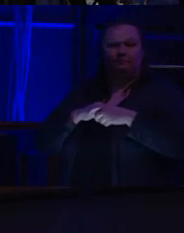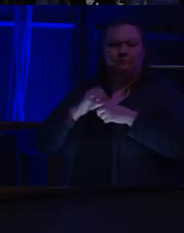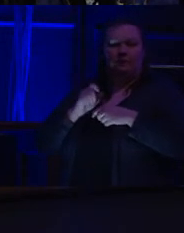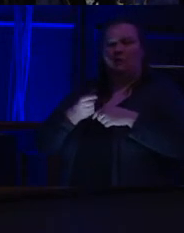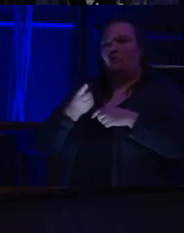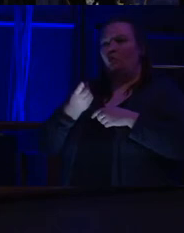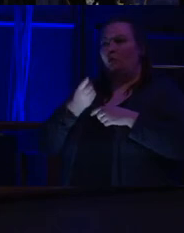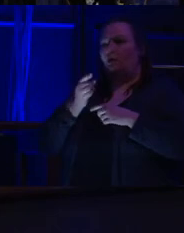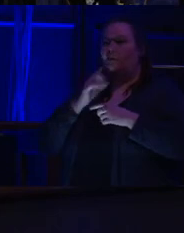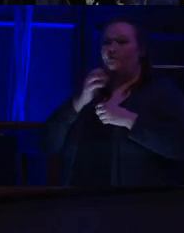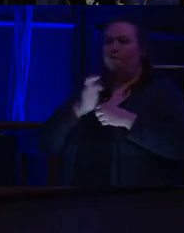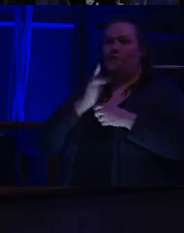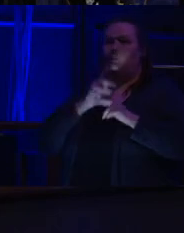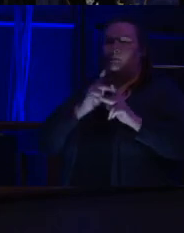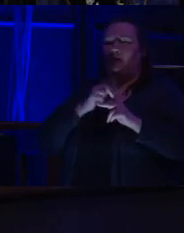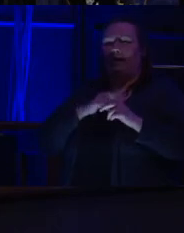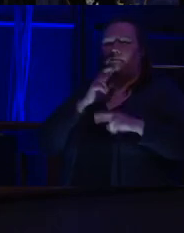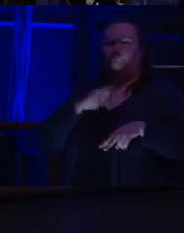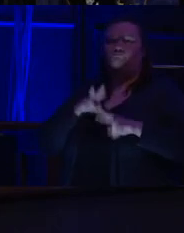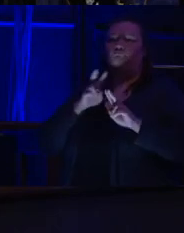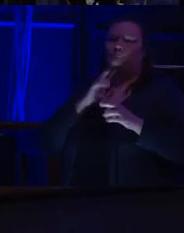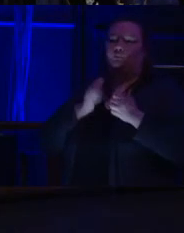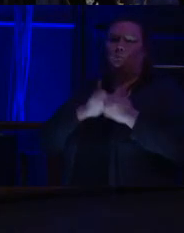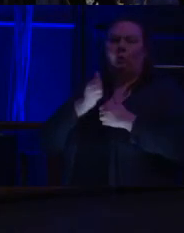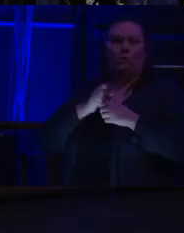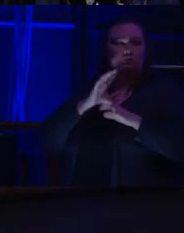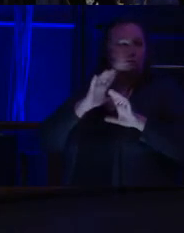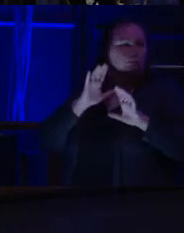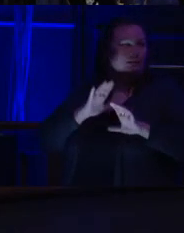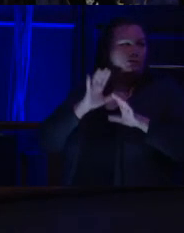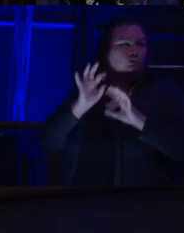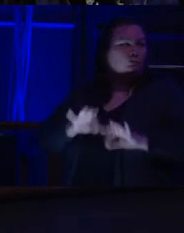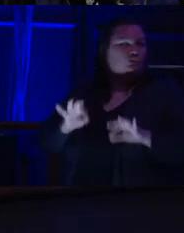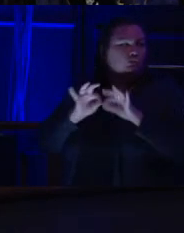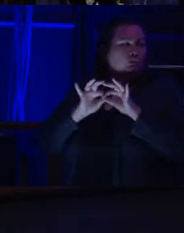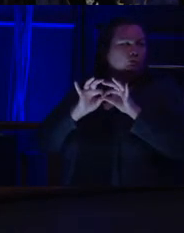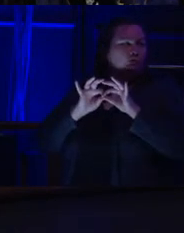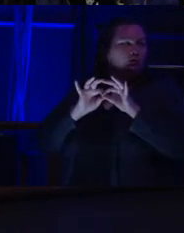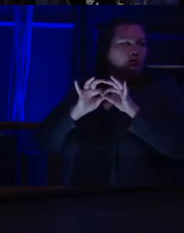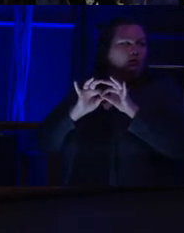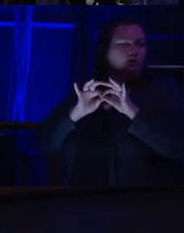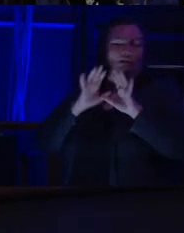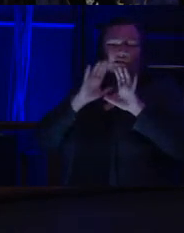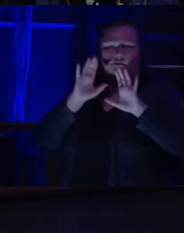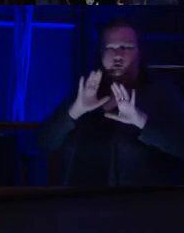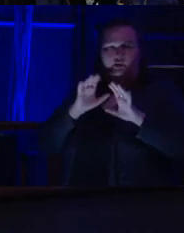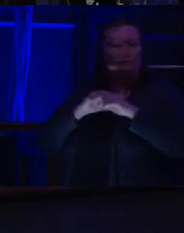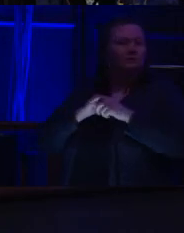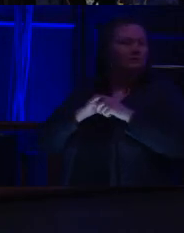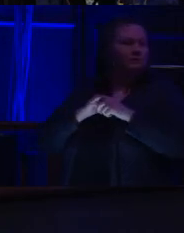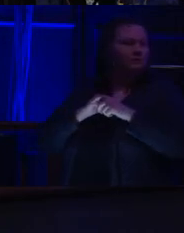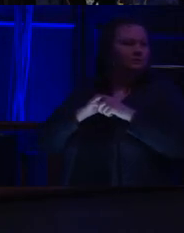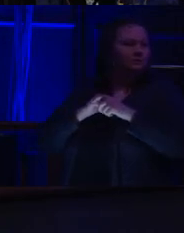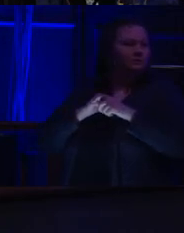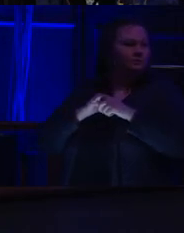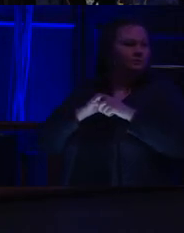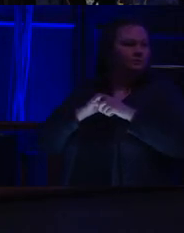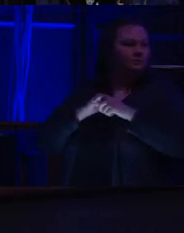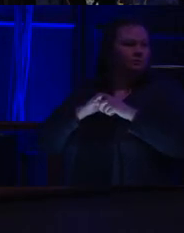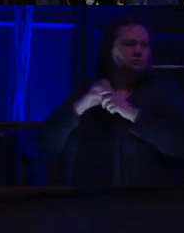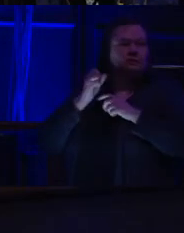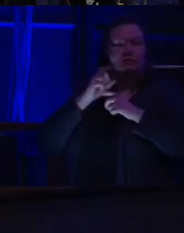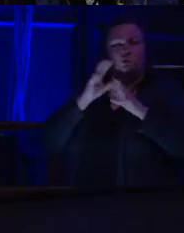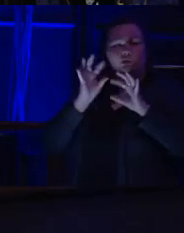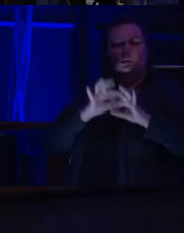things I admire most about him, and perhaps one of the most crucial characteristics of a great leader. So importantly,